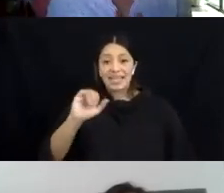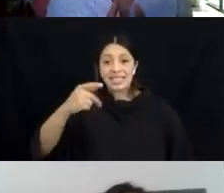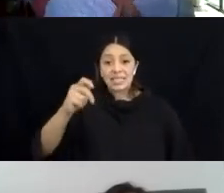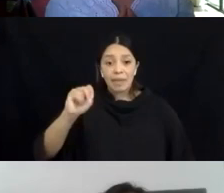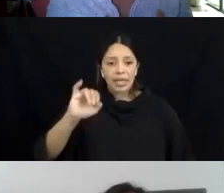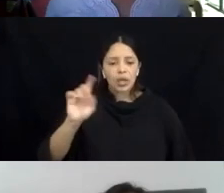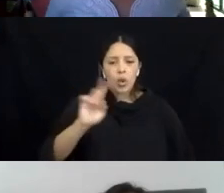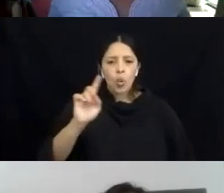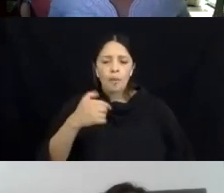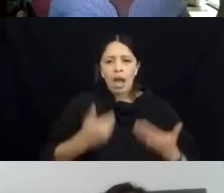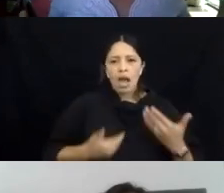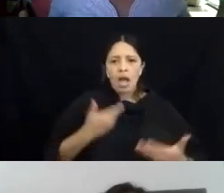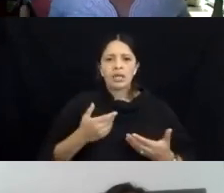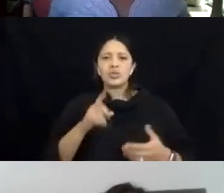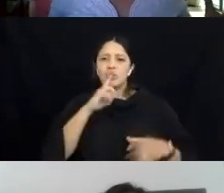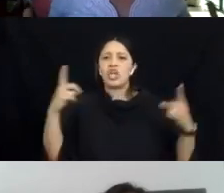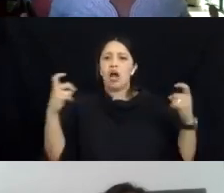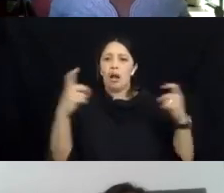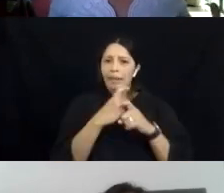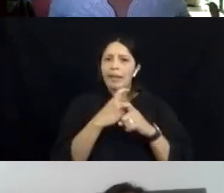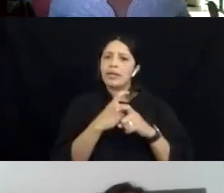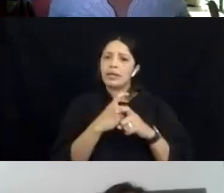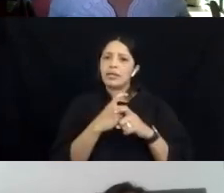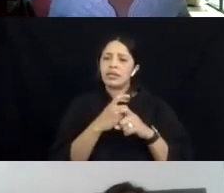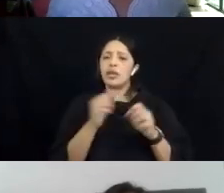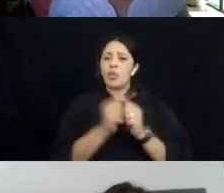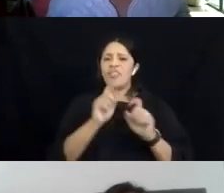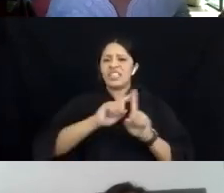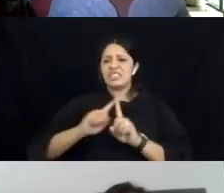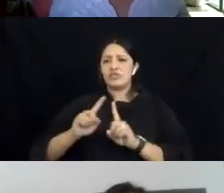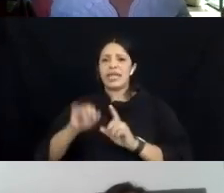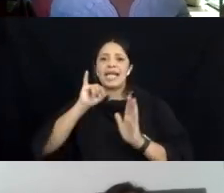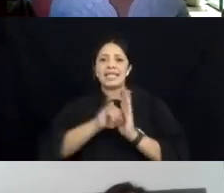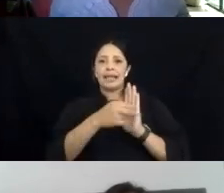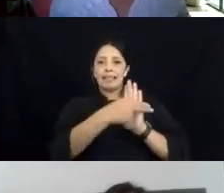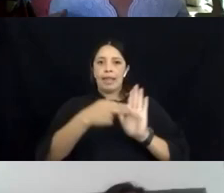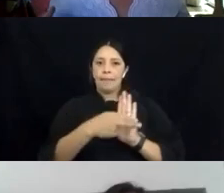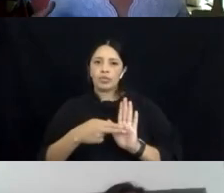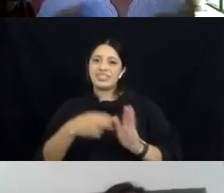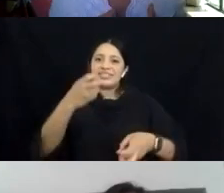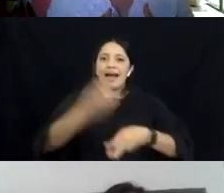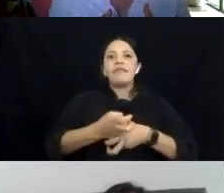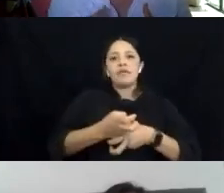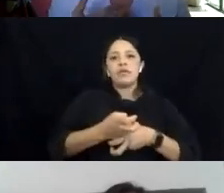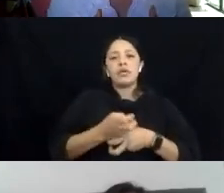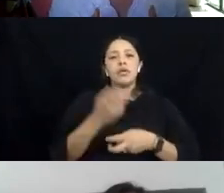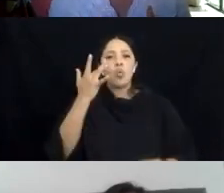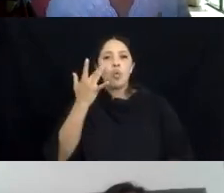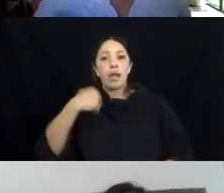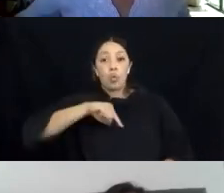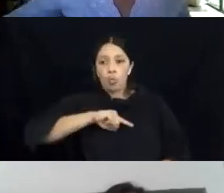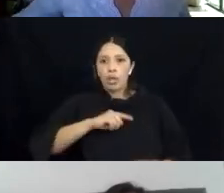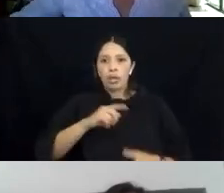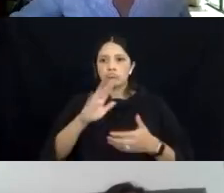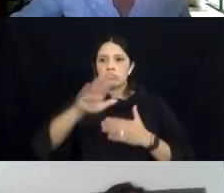real complicated part of these identity labels, right? Is that it's hard because we are a mixture.